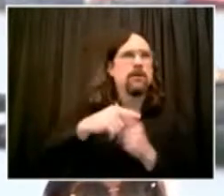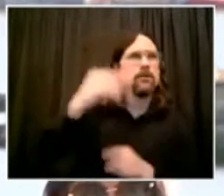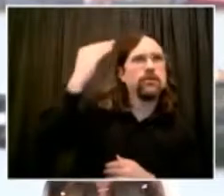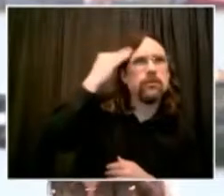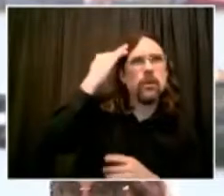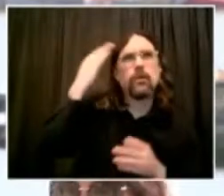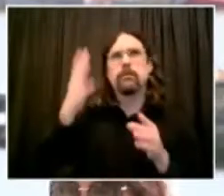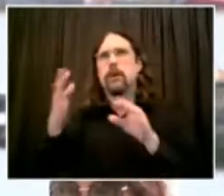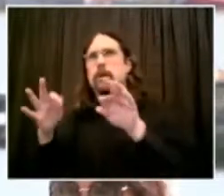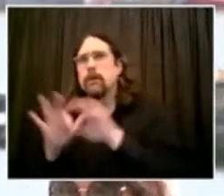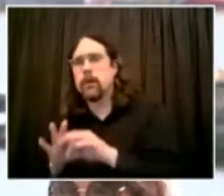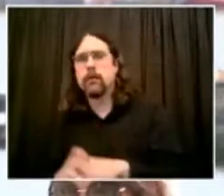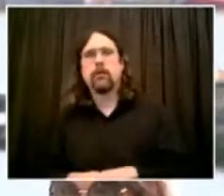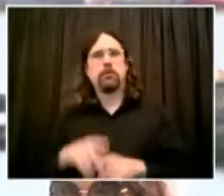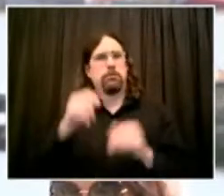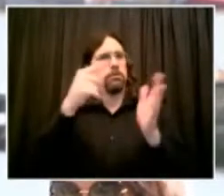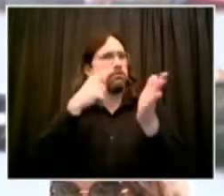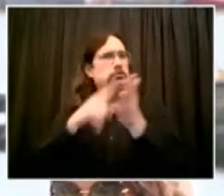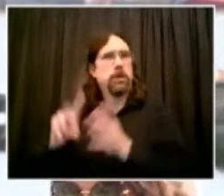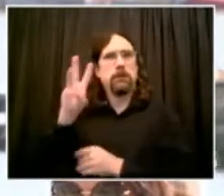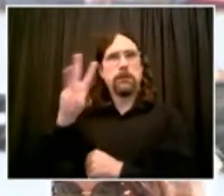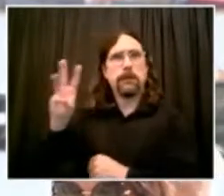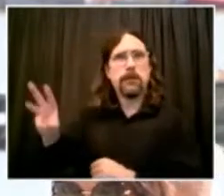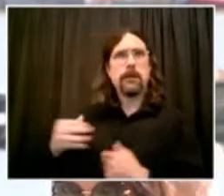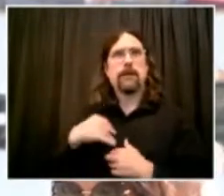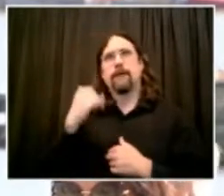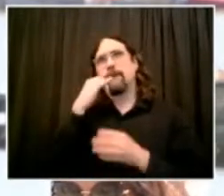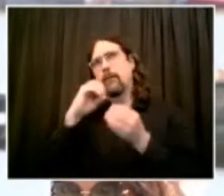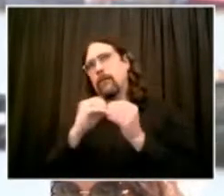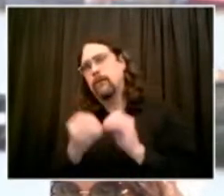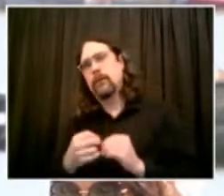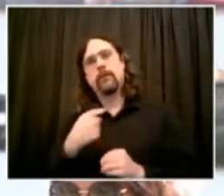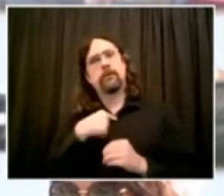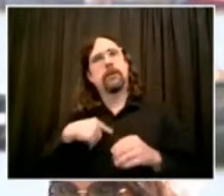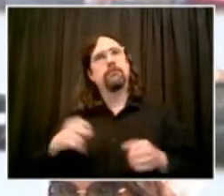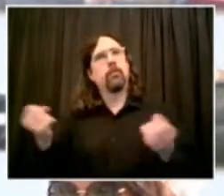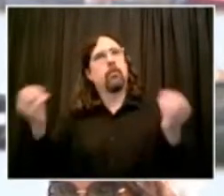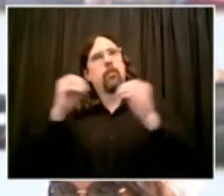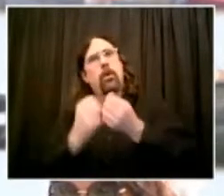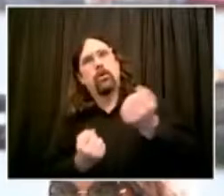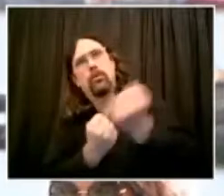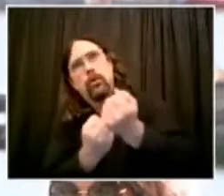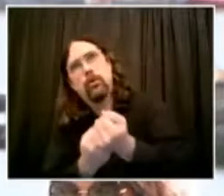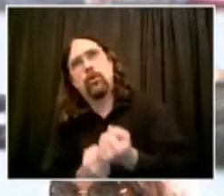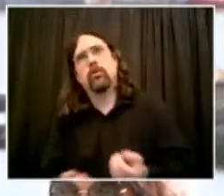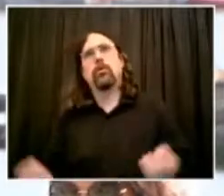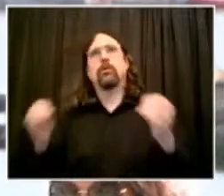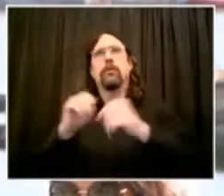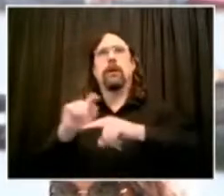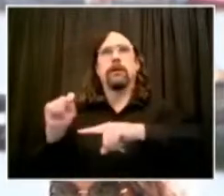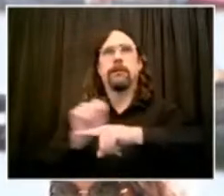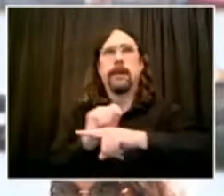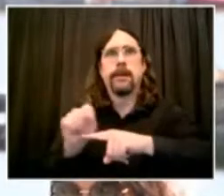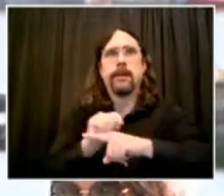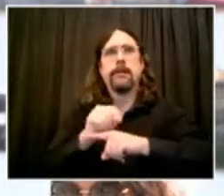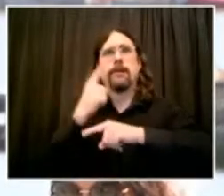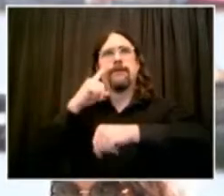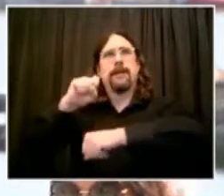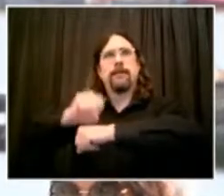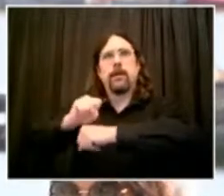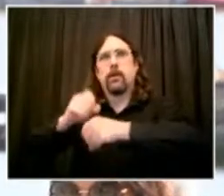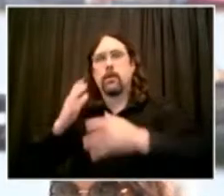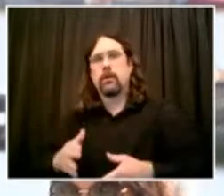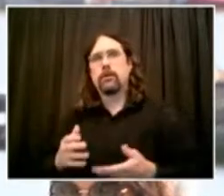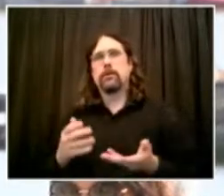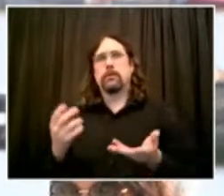to have a training session or for your employees or for yourselves, we do have training